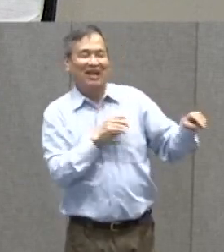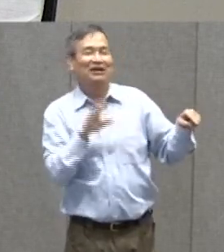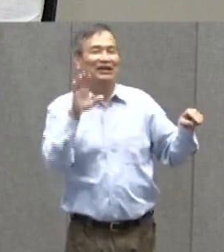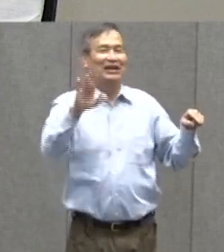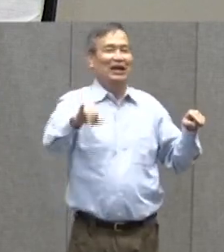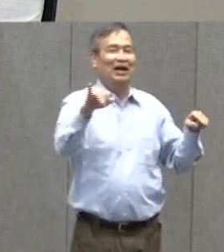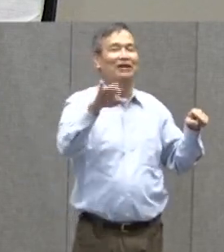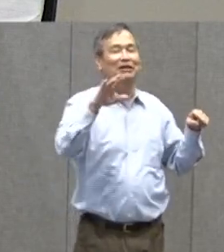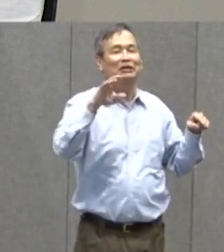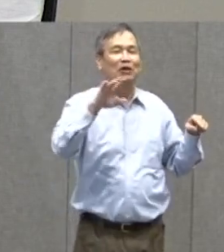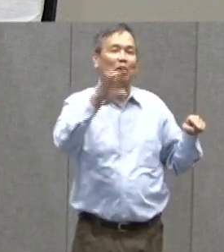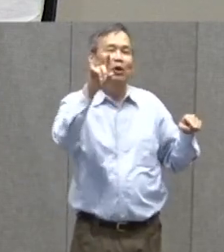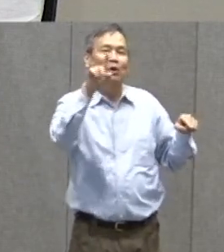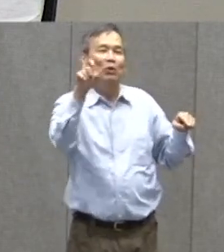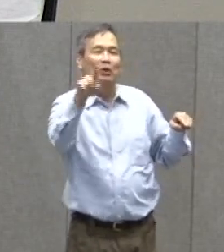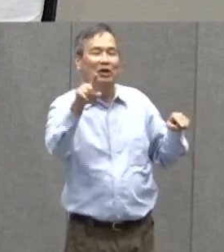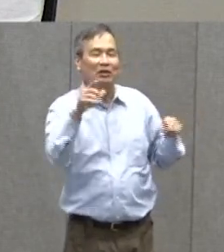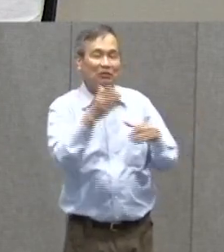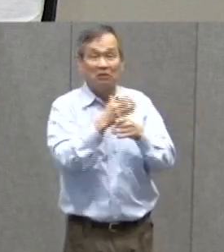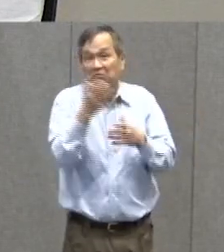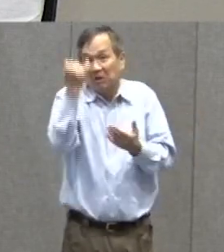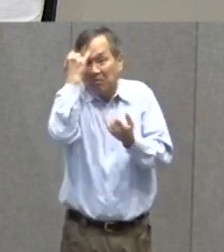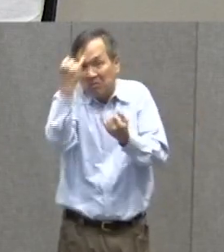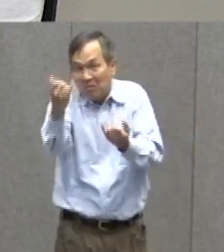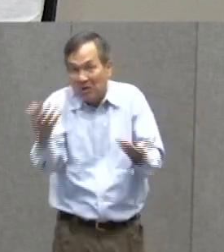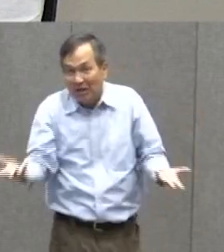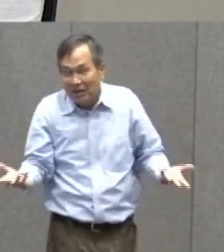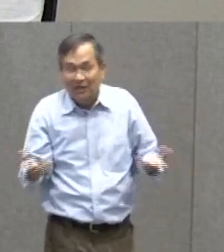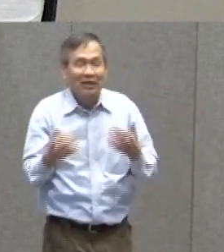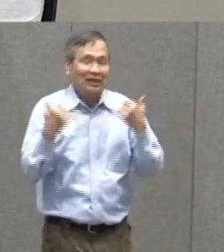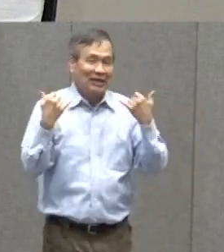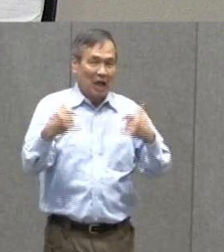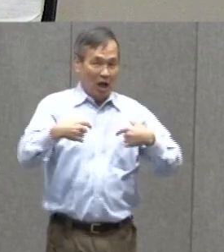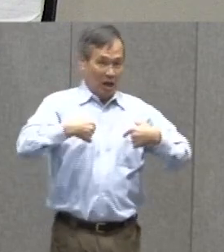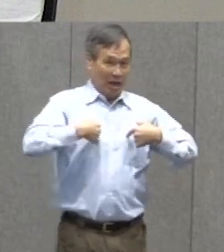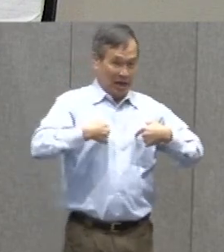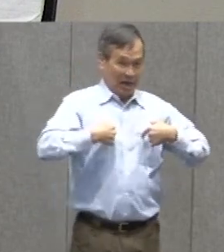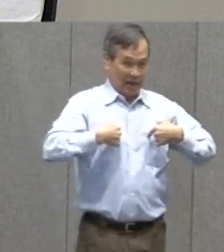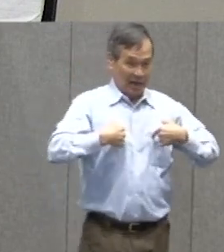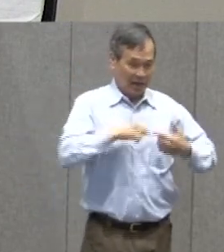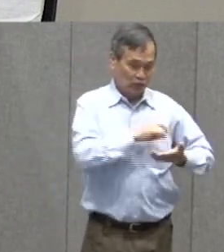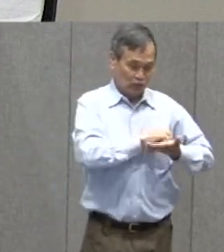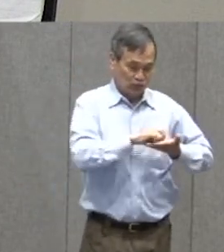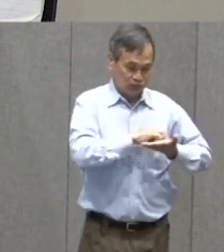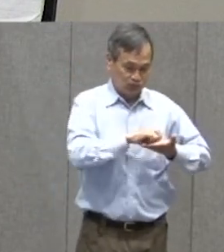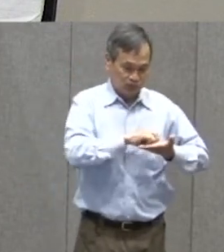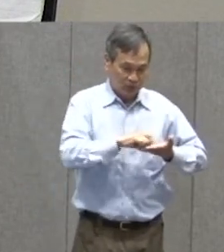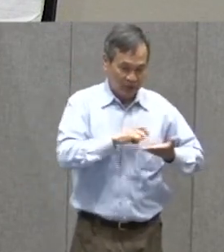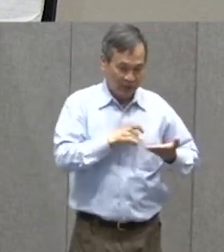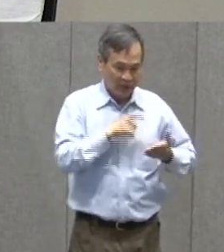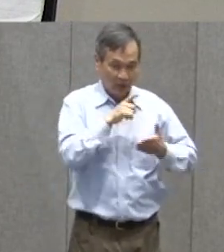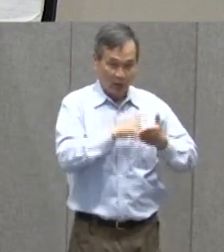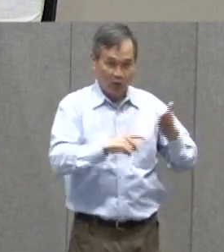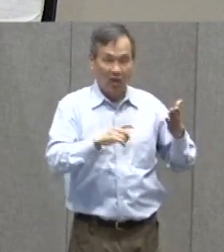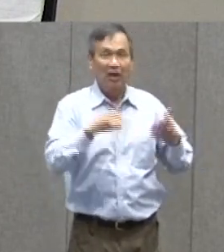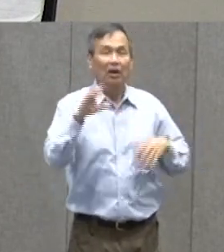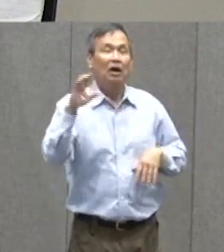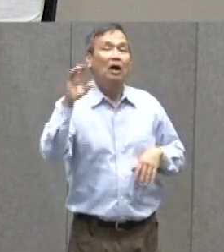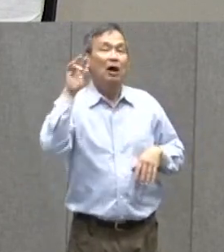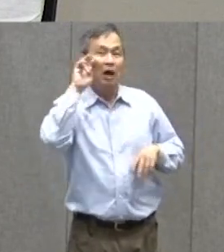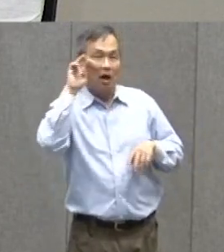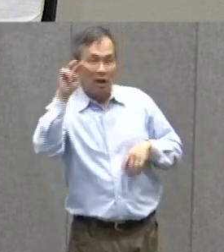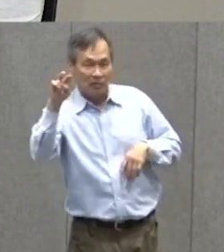oral question that I'm sharing with you. So now I'm going to write, just as I did with the observations, I'm going to write up